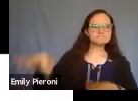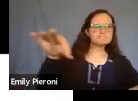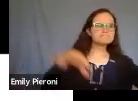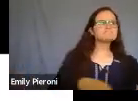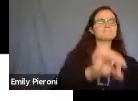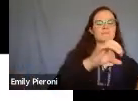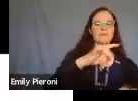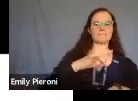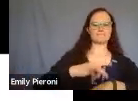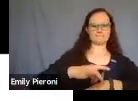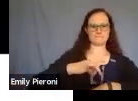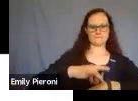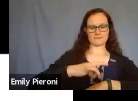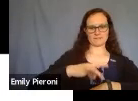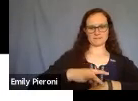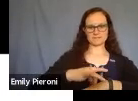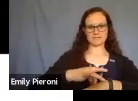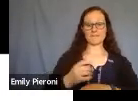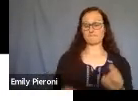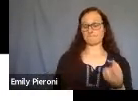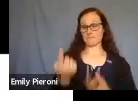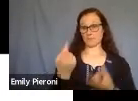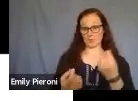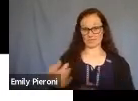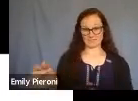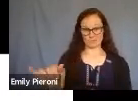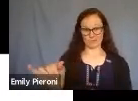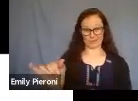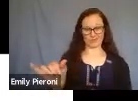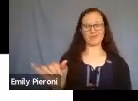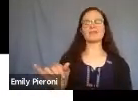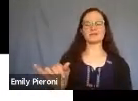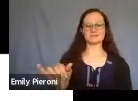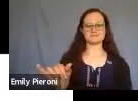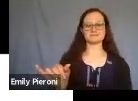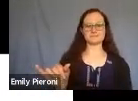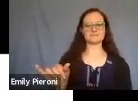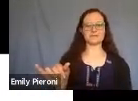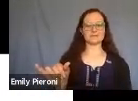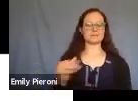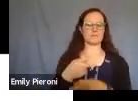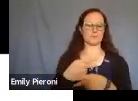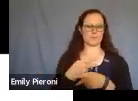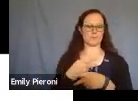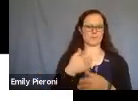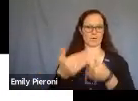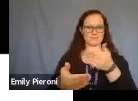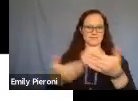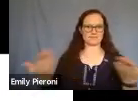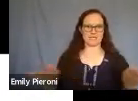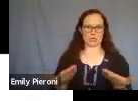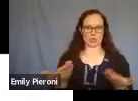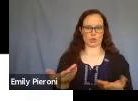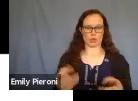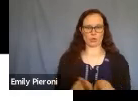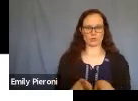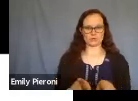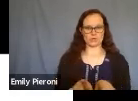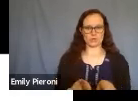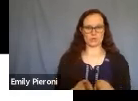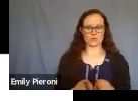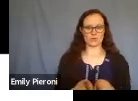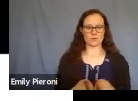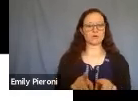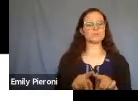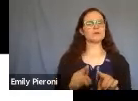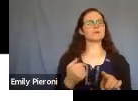also popcorn, enchanted popcorn, and that's being processed here as well too. So they're underneath their own brand. But we also have these contractors